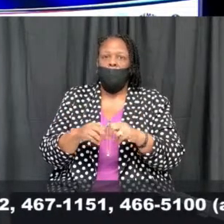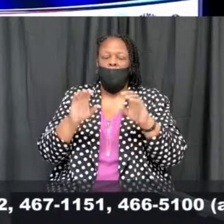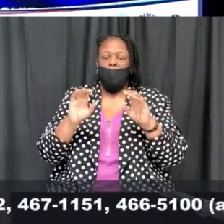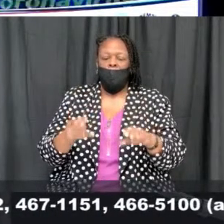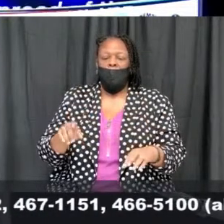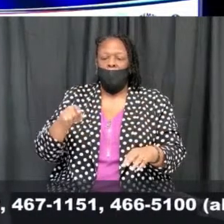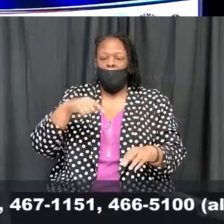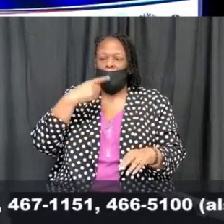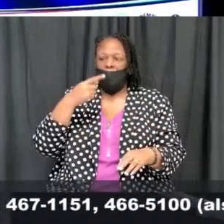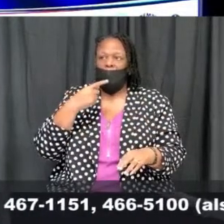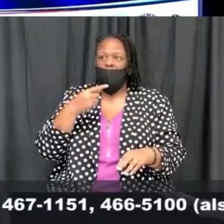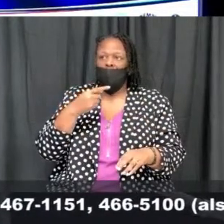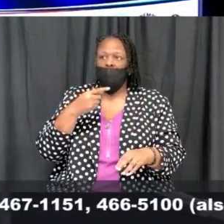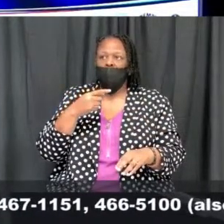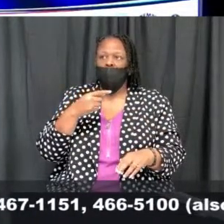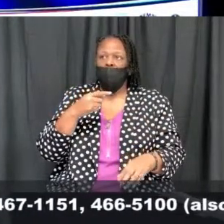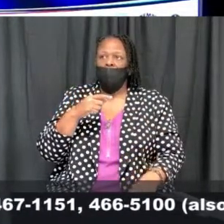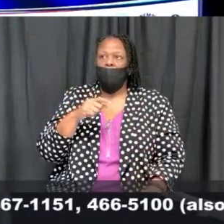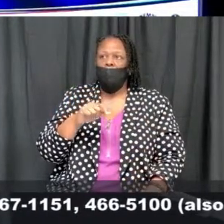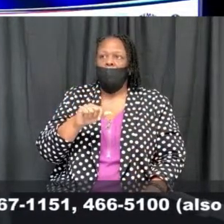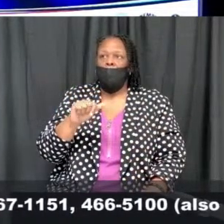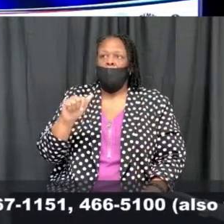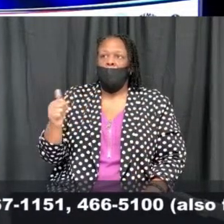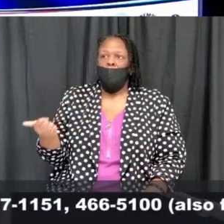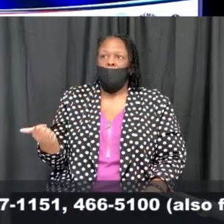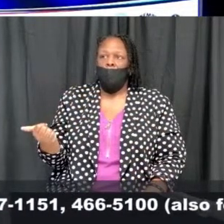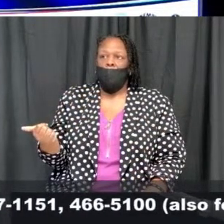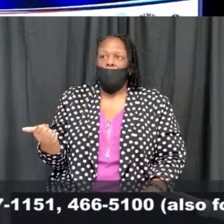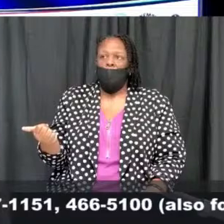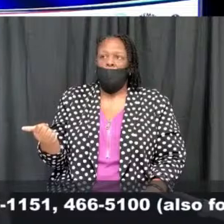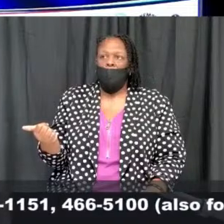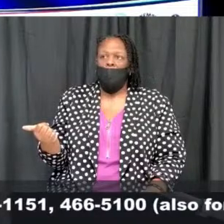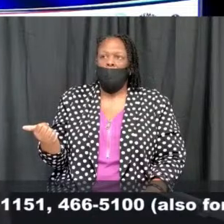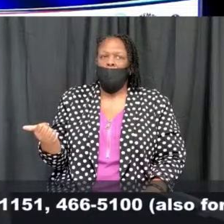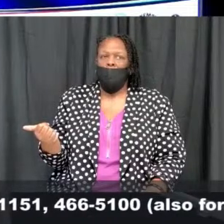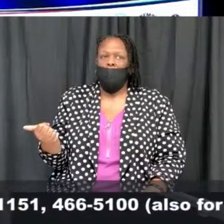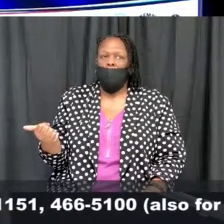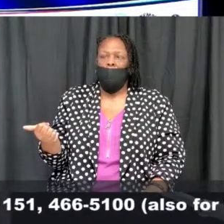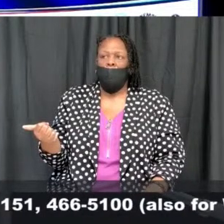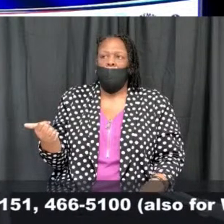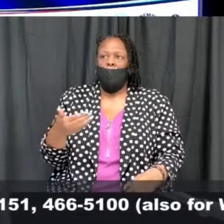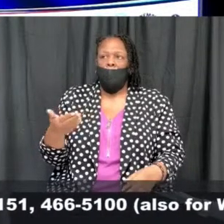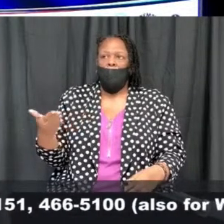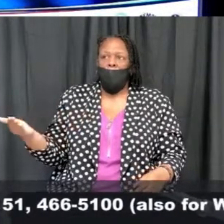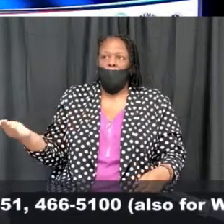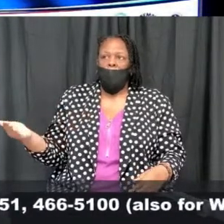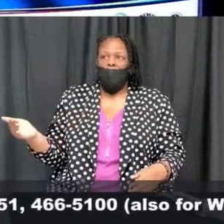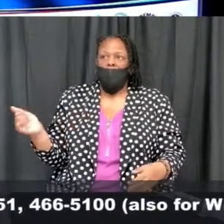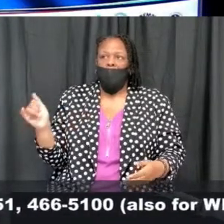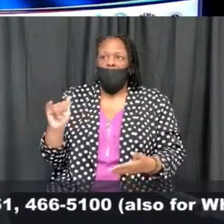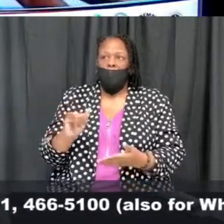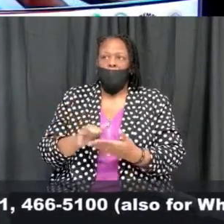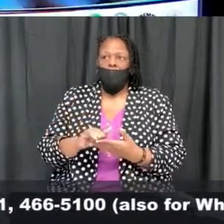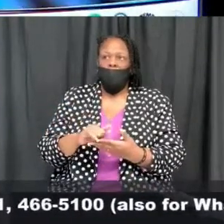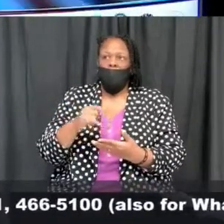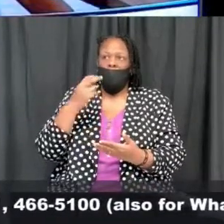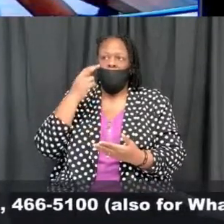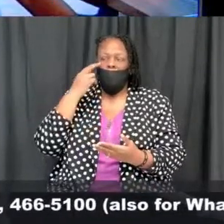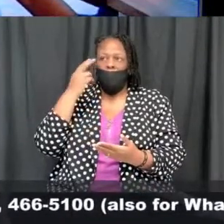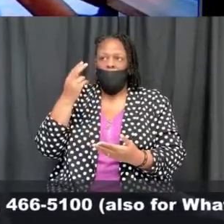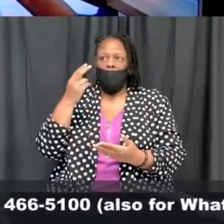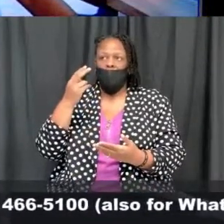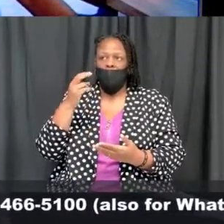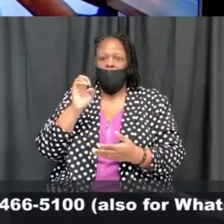public why other events that are attracting large groups of spectators as was recently seen over the Easter